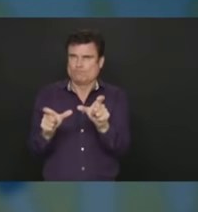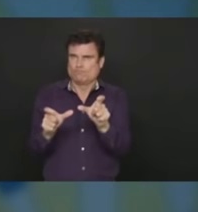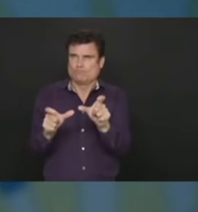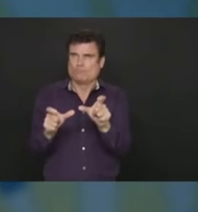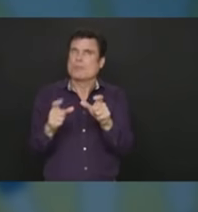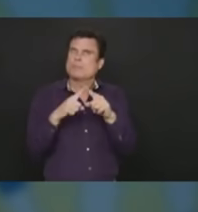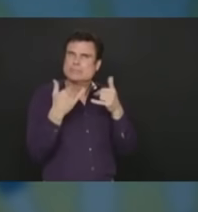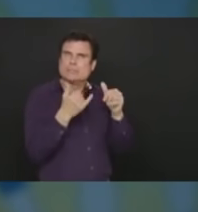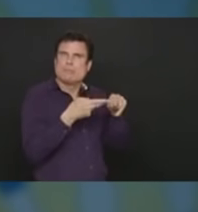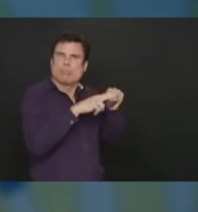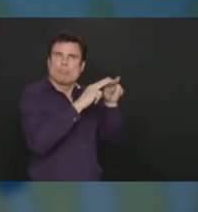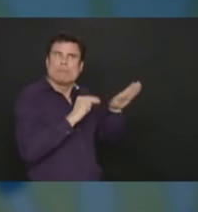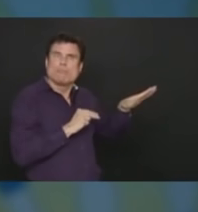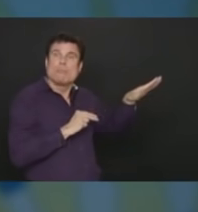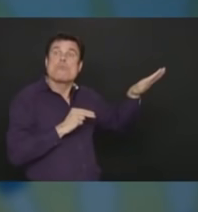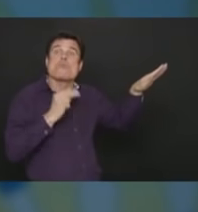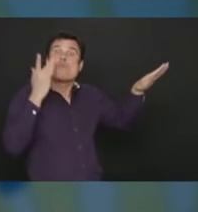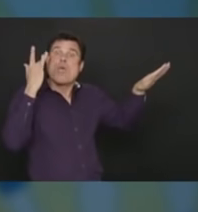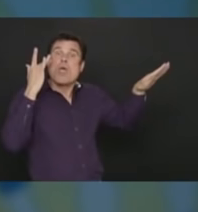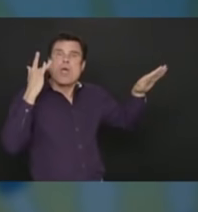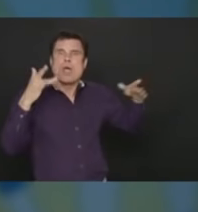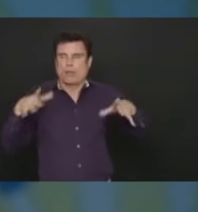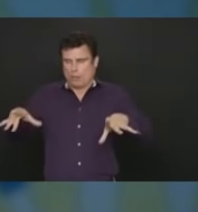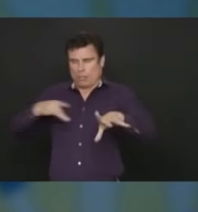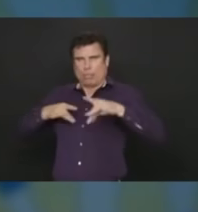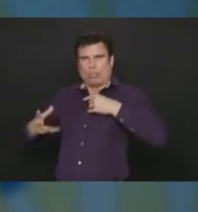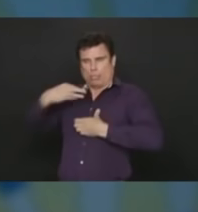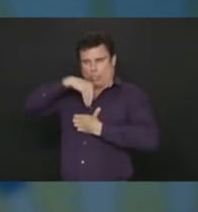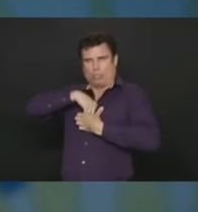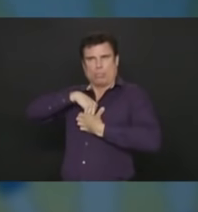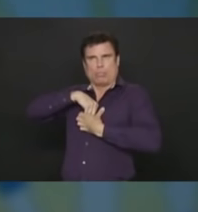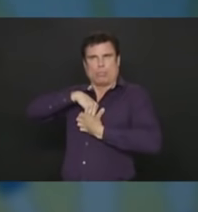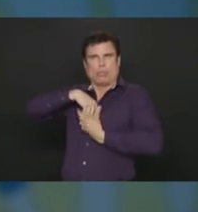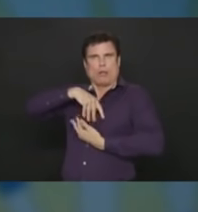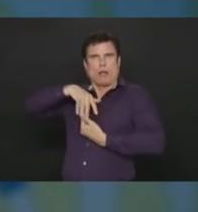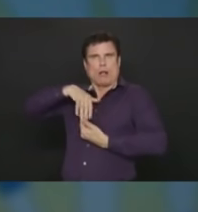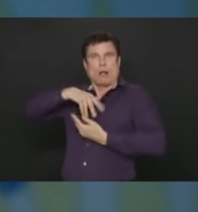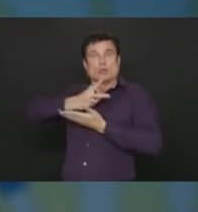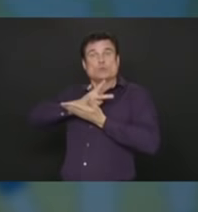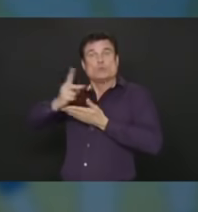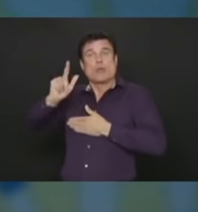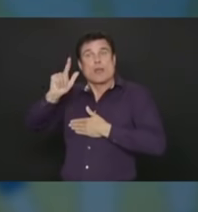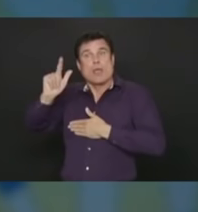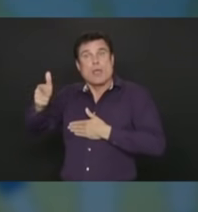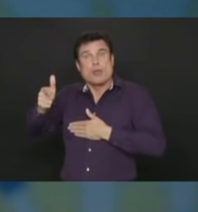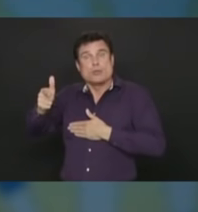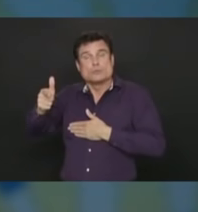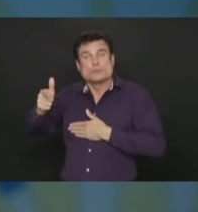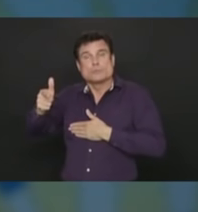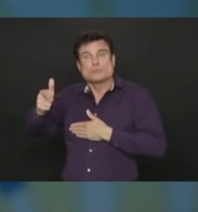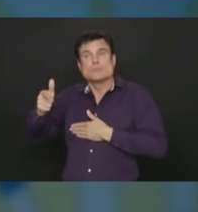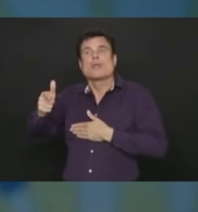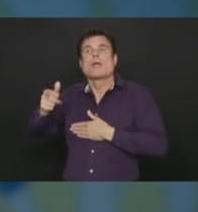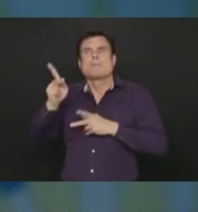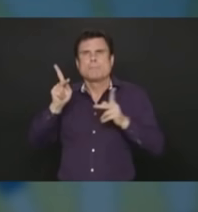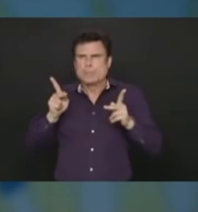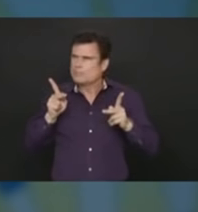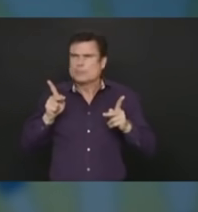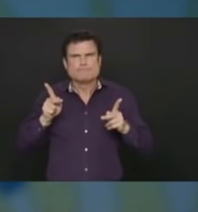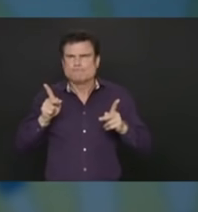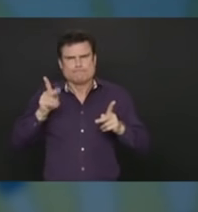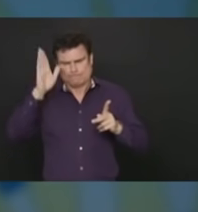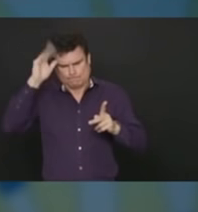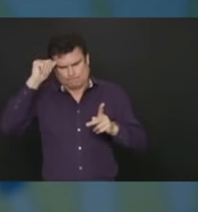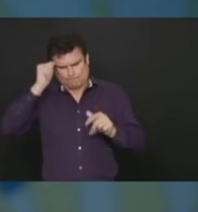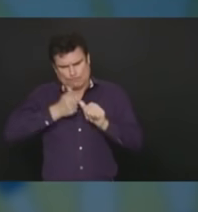physical distancing and our staying at home and our closing up of a number of areas where we gathered and people working from